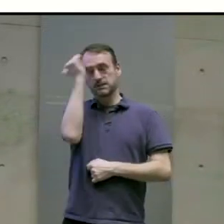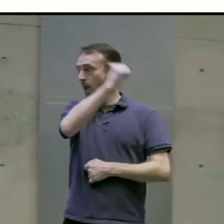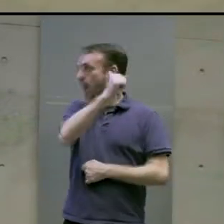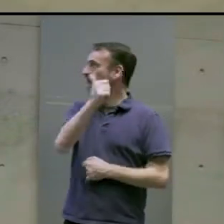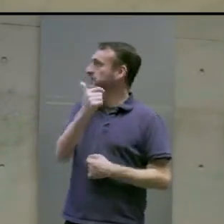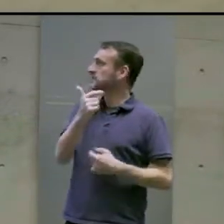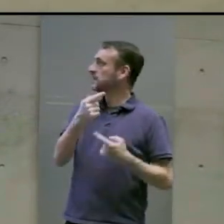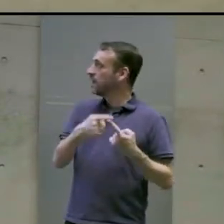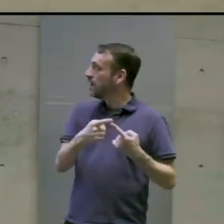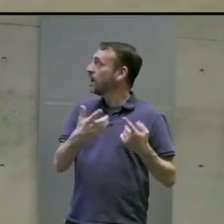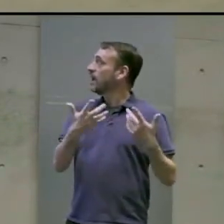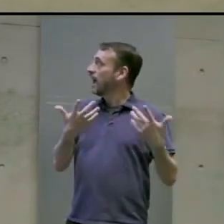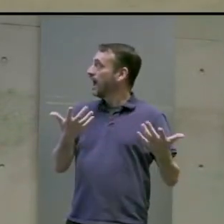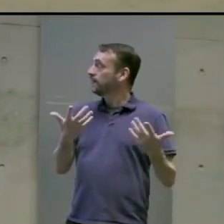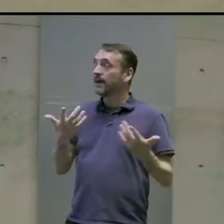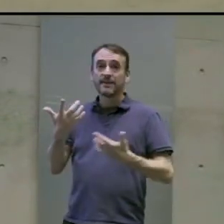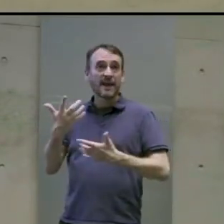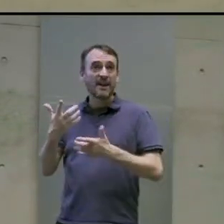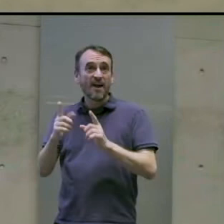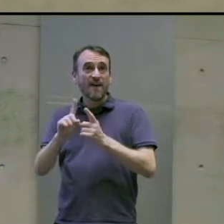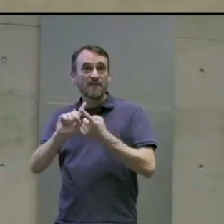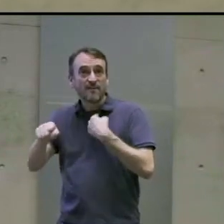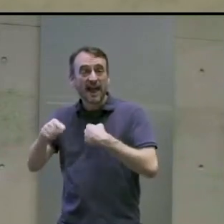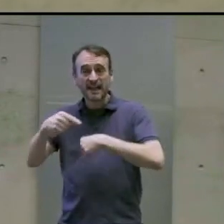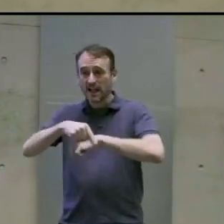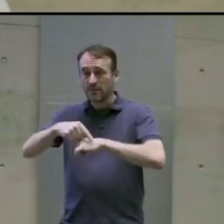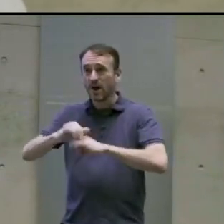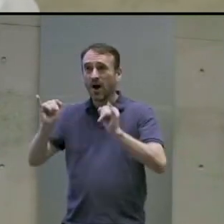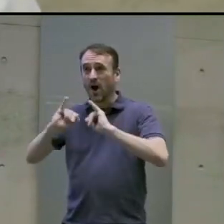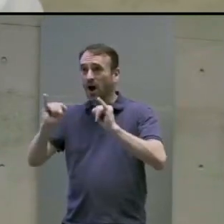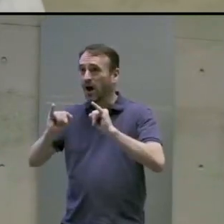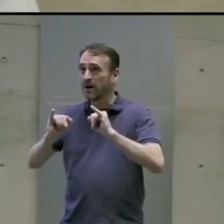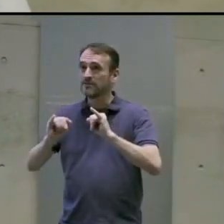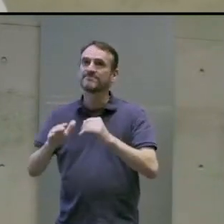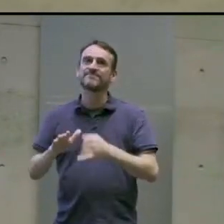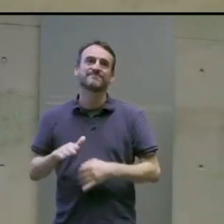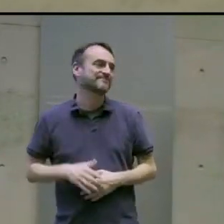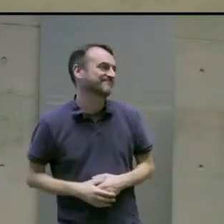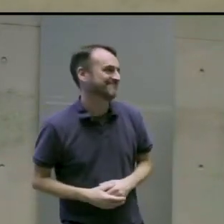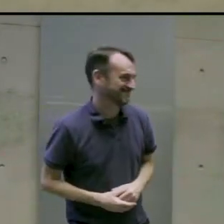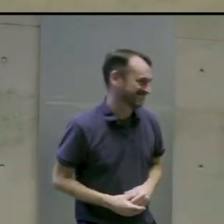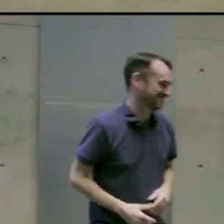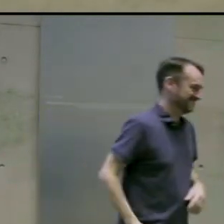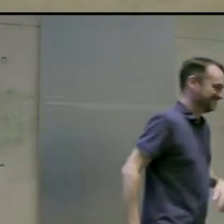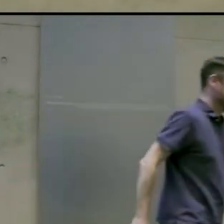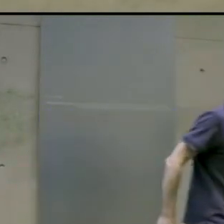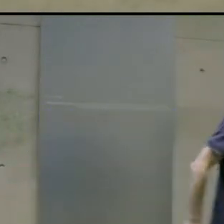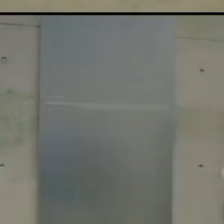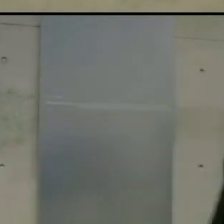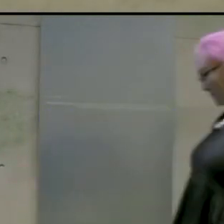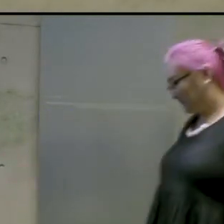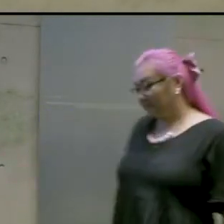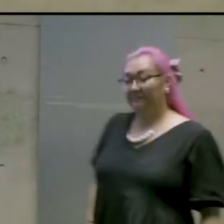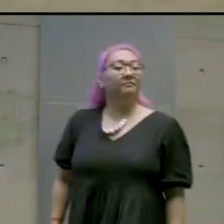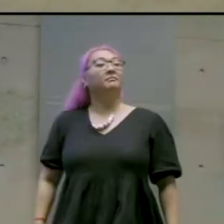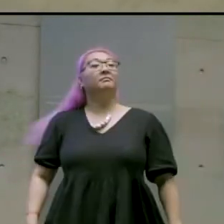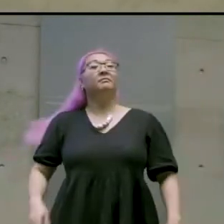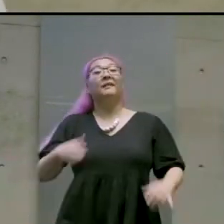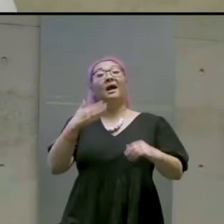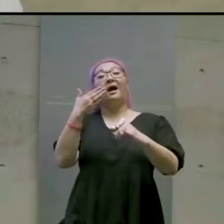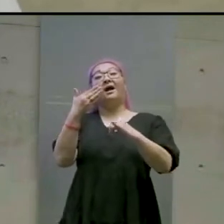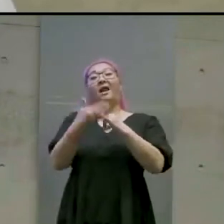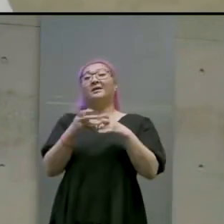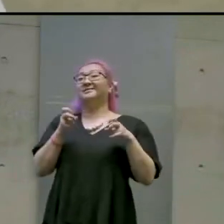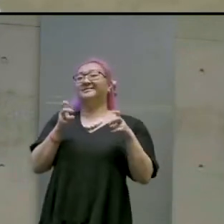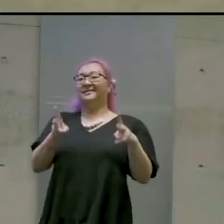go, scary. All right, last one is a mix of both. So when the options both have good